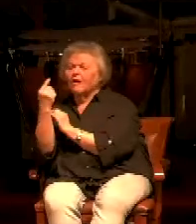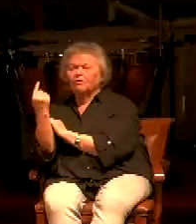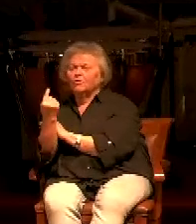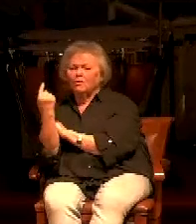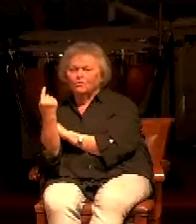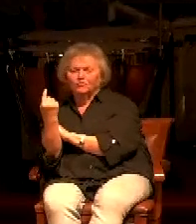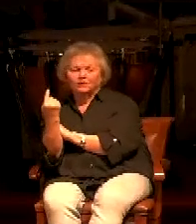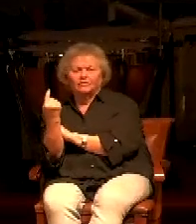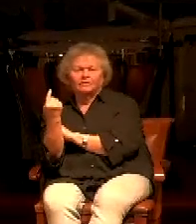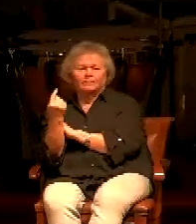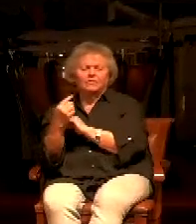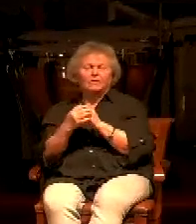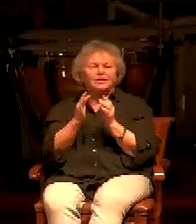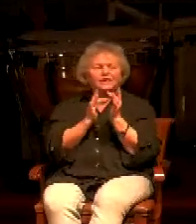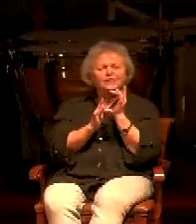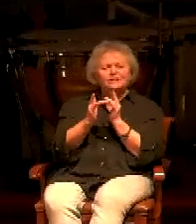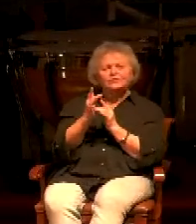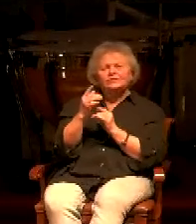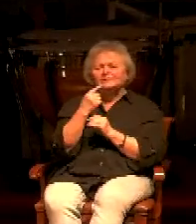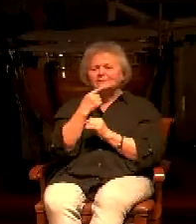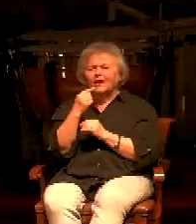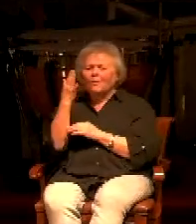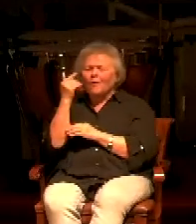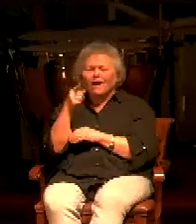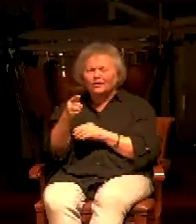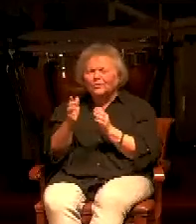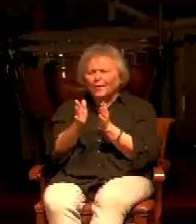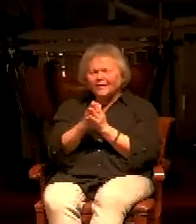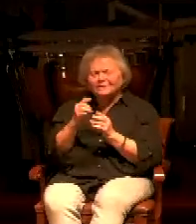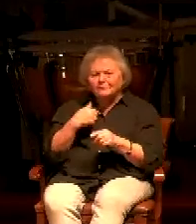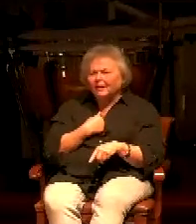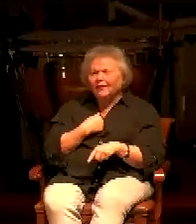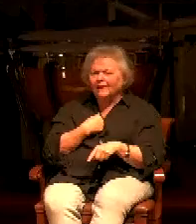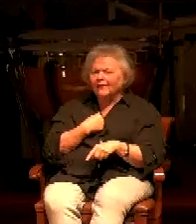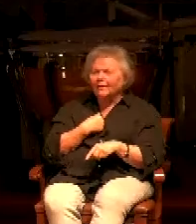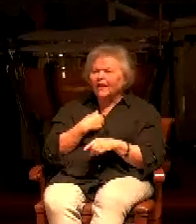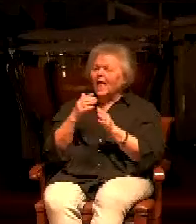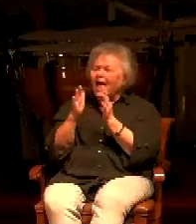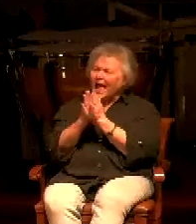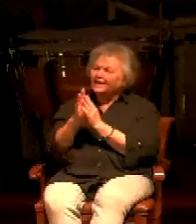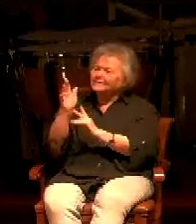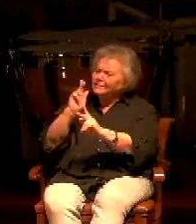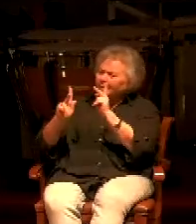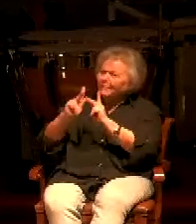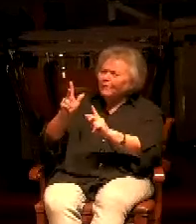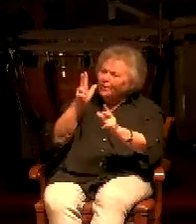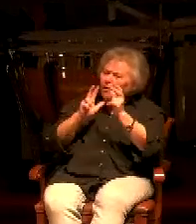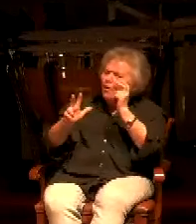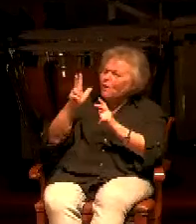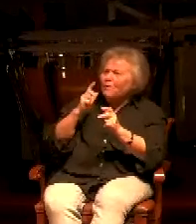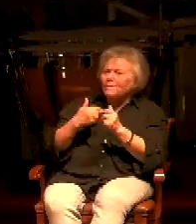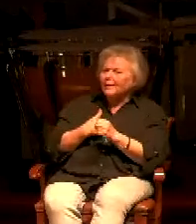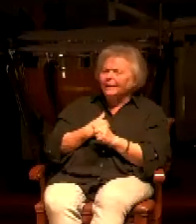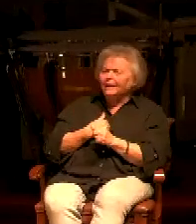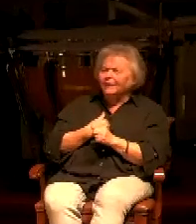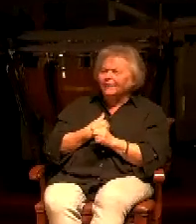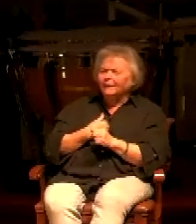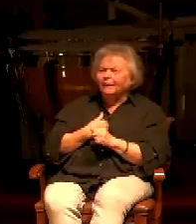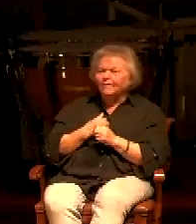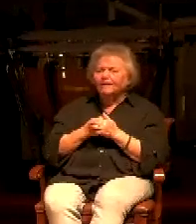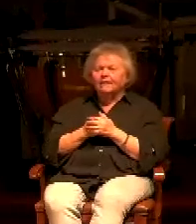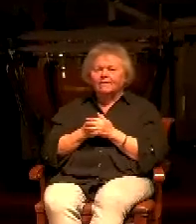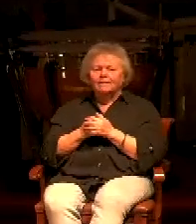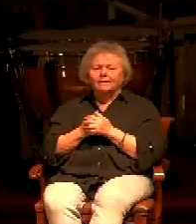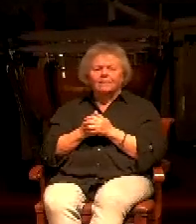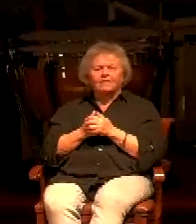He says, "Why do you ask me? Ask those who've heard. They know what I've said." When he said these things, the officer standing by struck